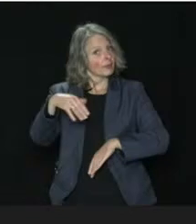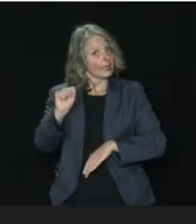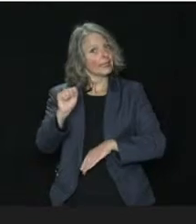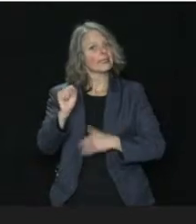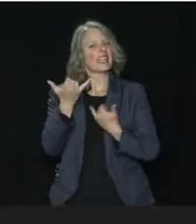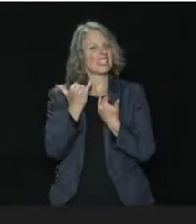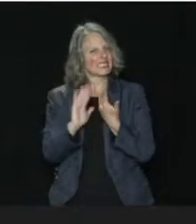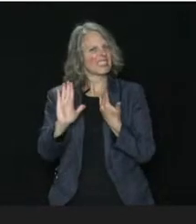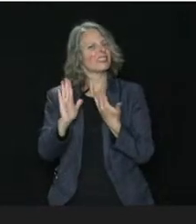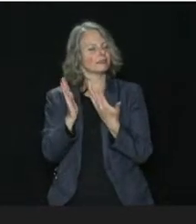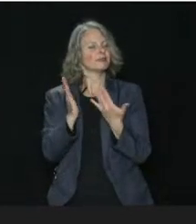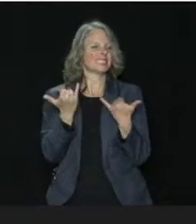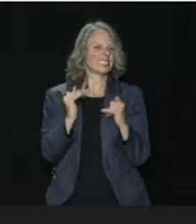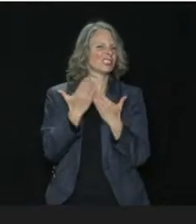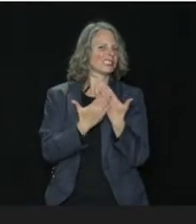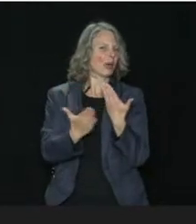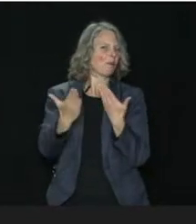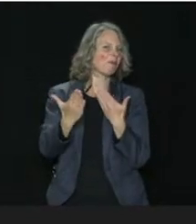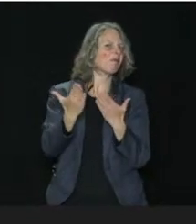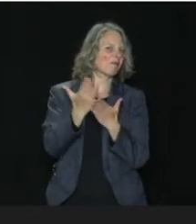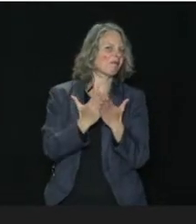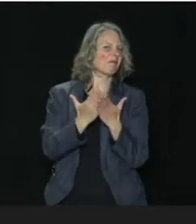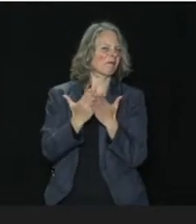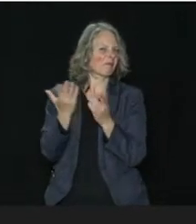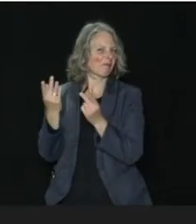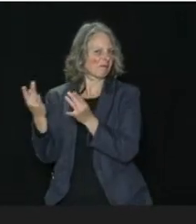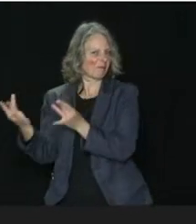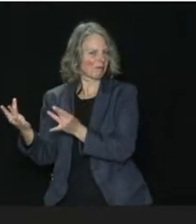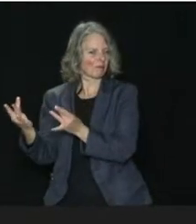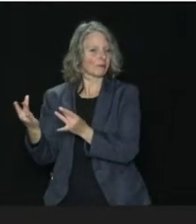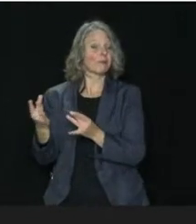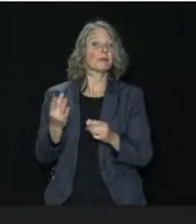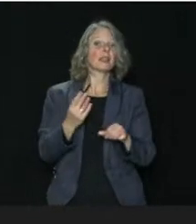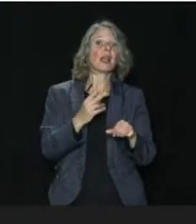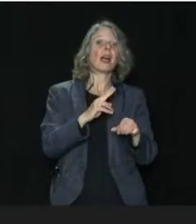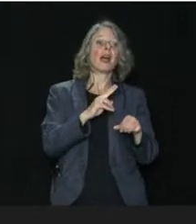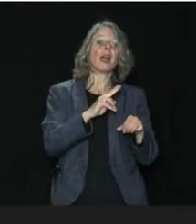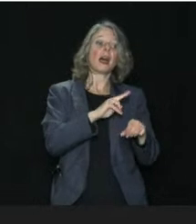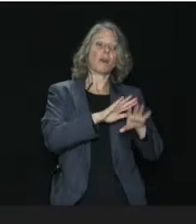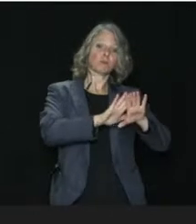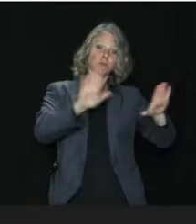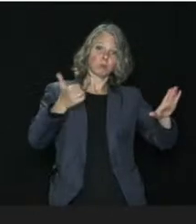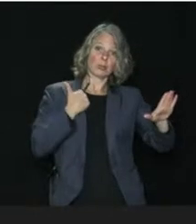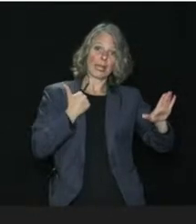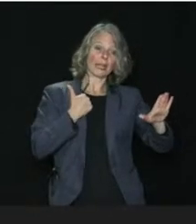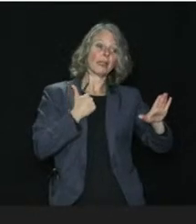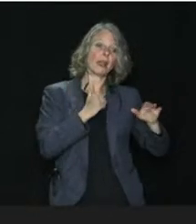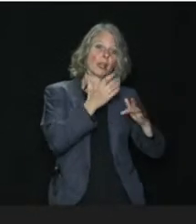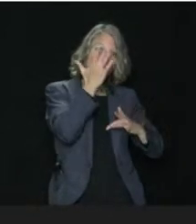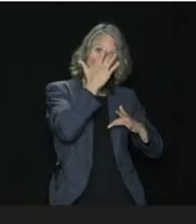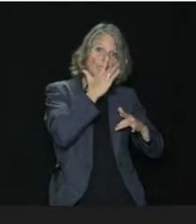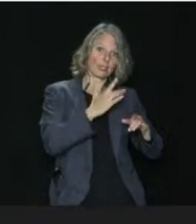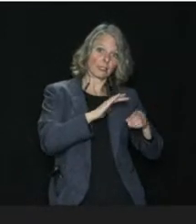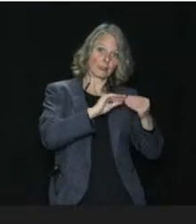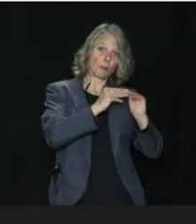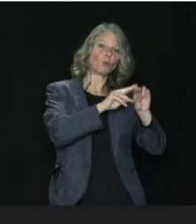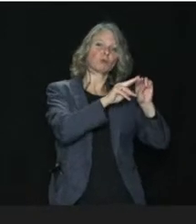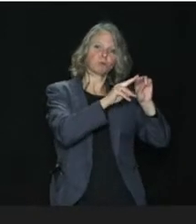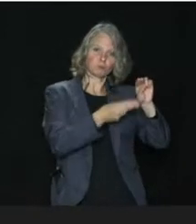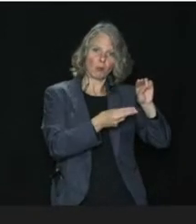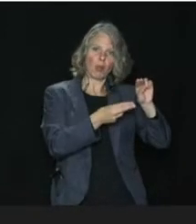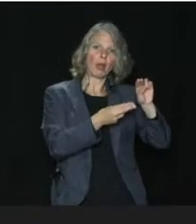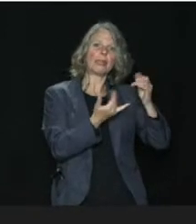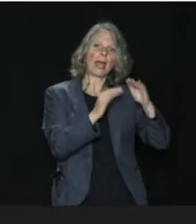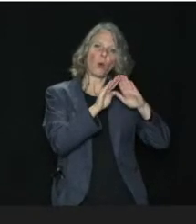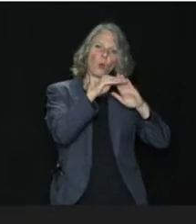still a few tricky spots. The decline in national case counts has slowed to less than